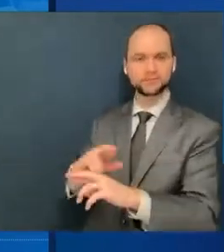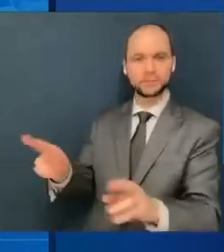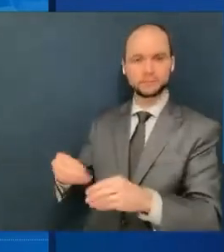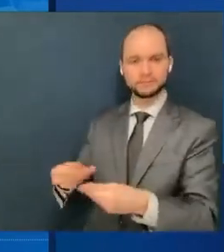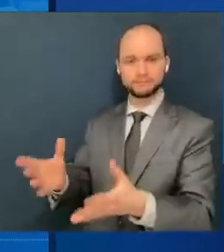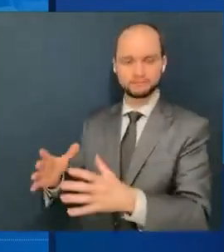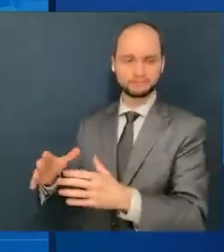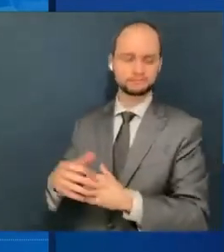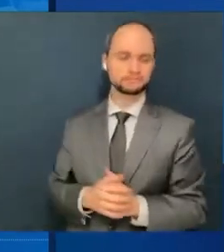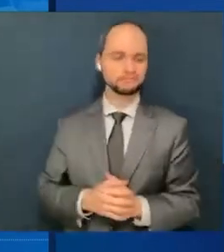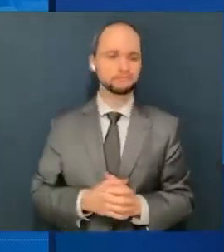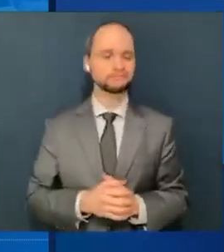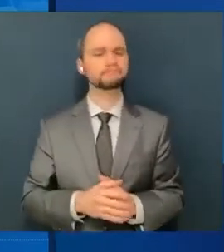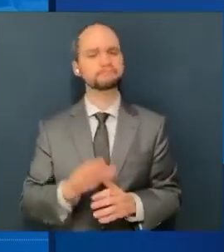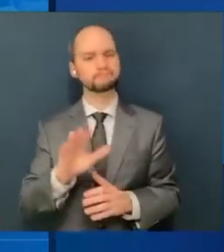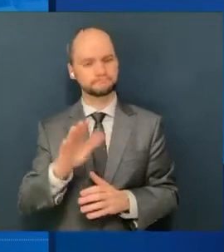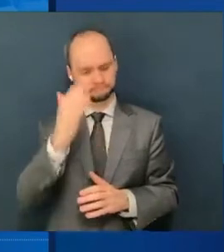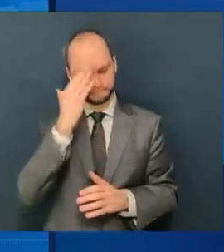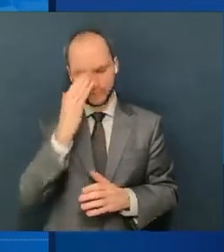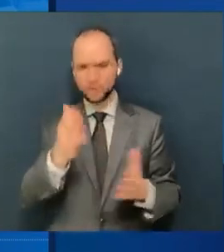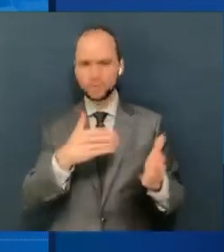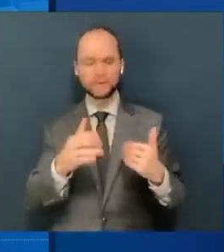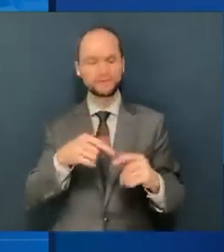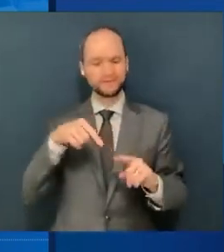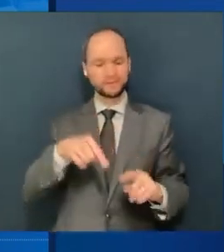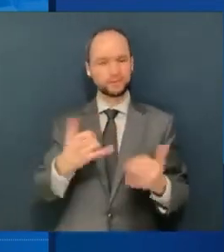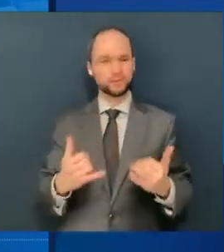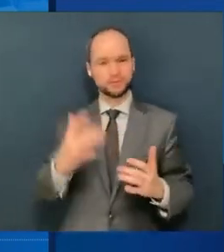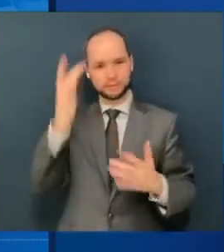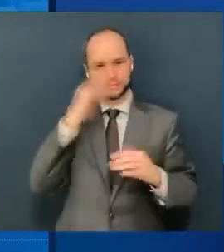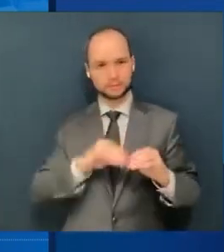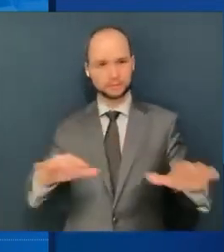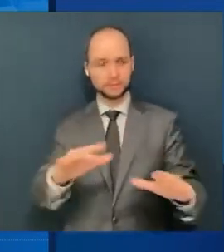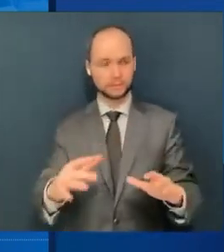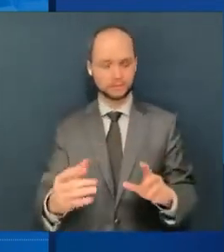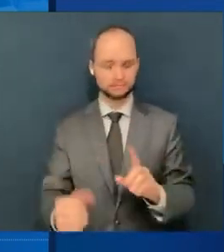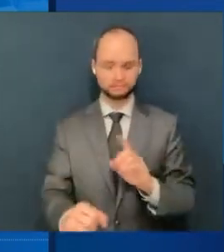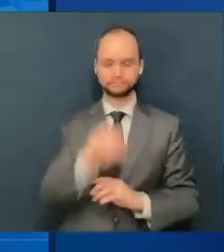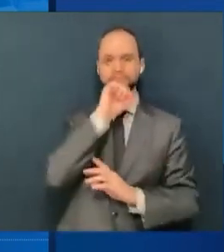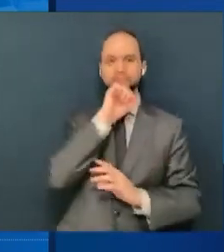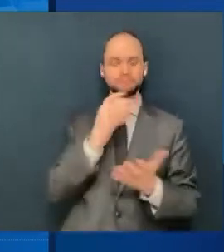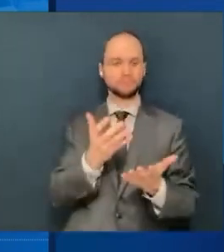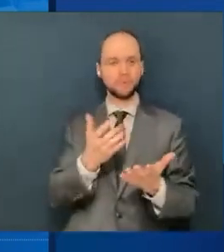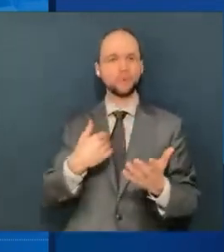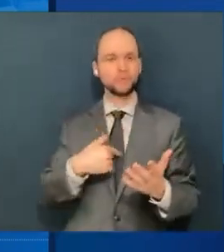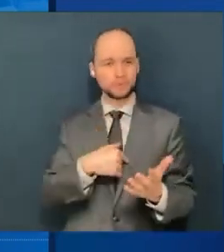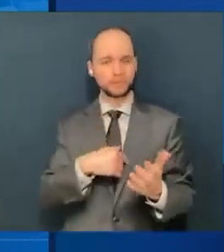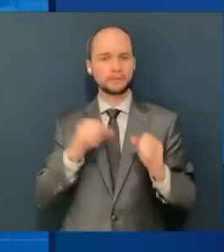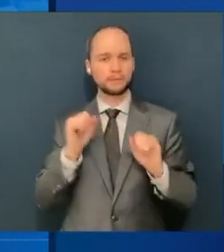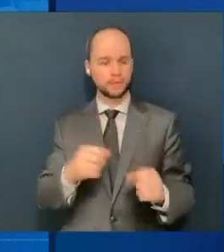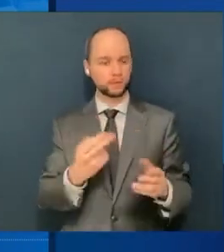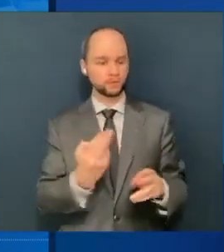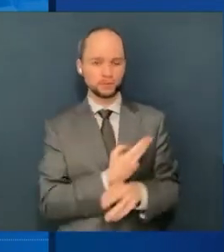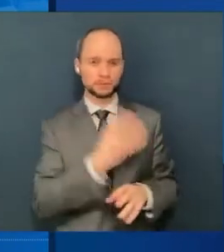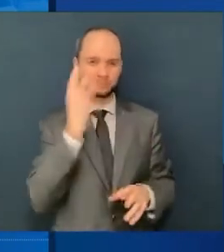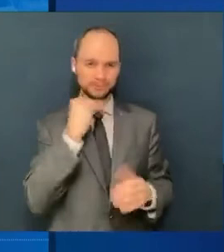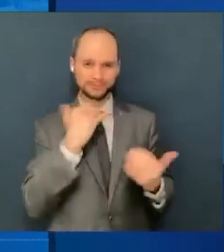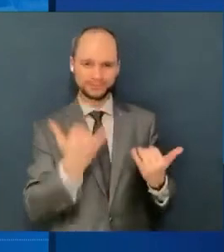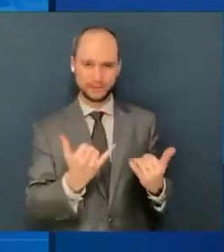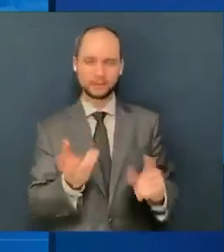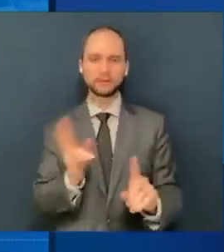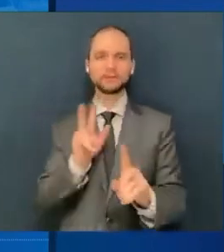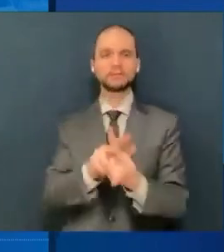this pandemic throws at us, it serves as a model for how we can act much more rapidly in response to future